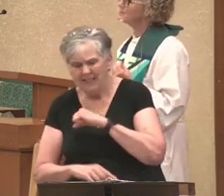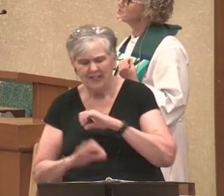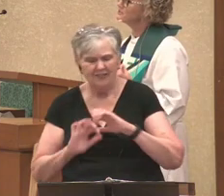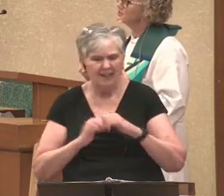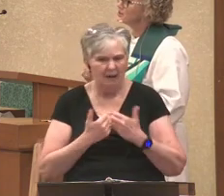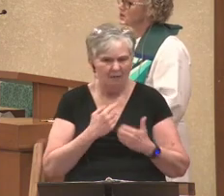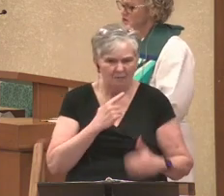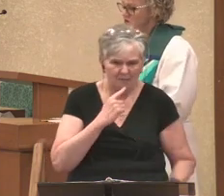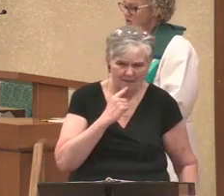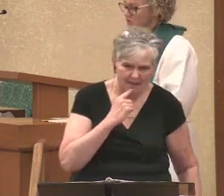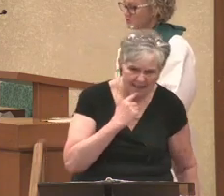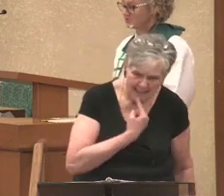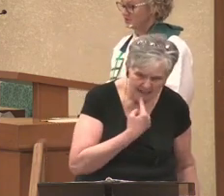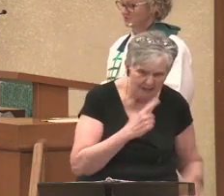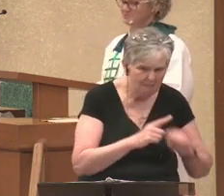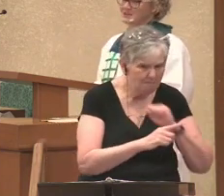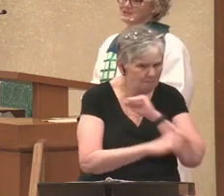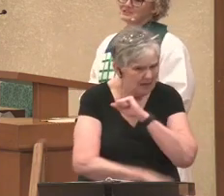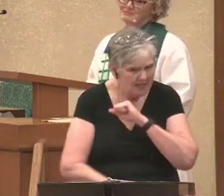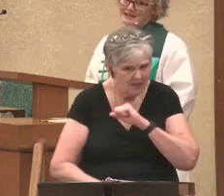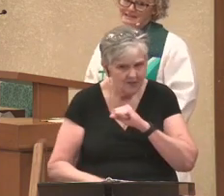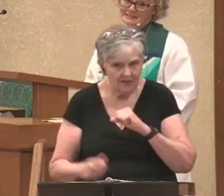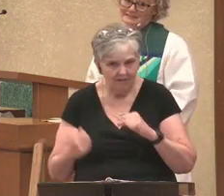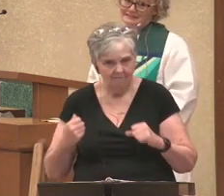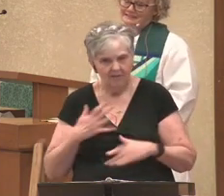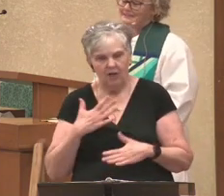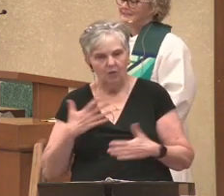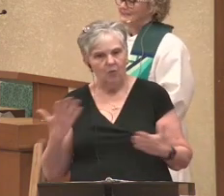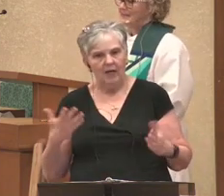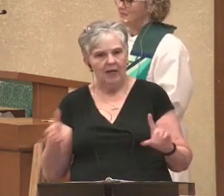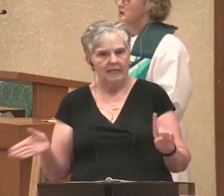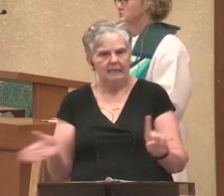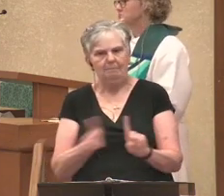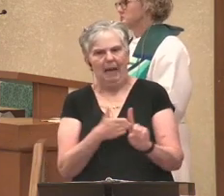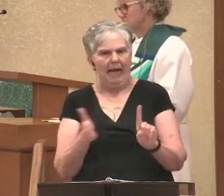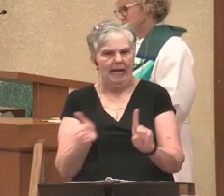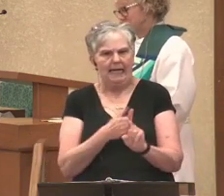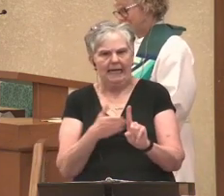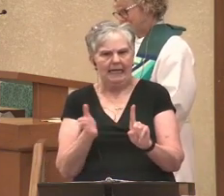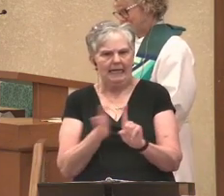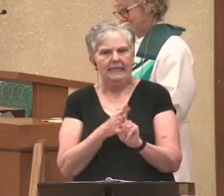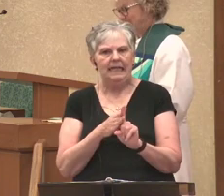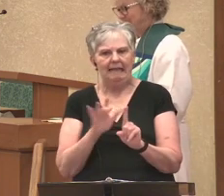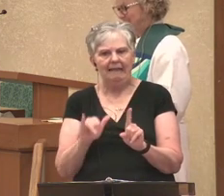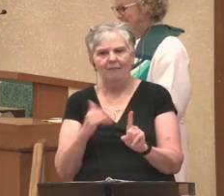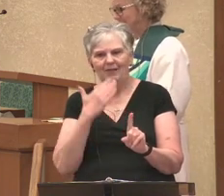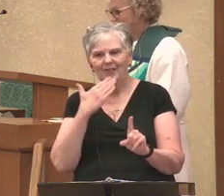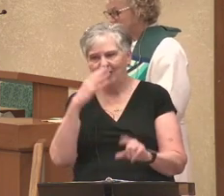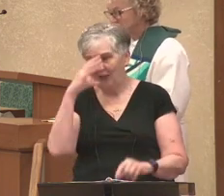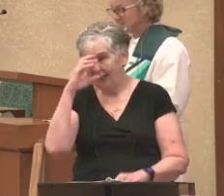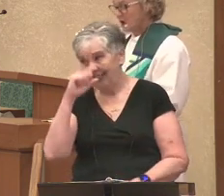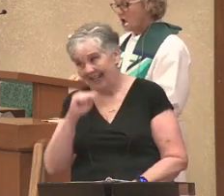my biggest fear was that it would be a spanking. And that was a pretty good guess.